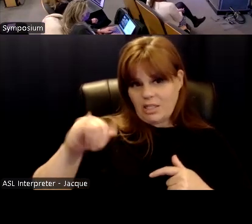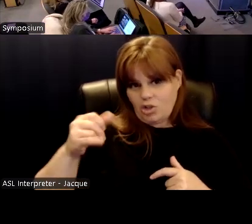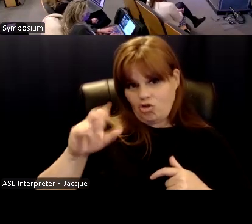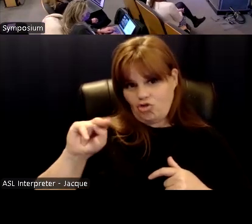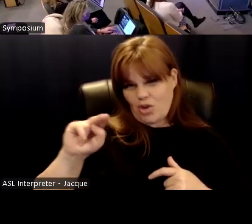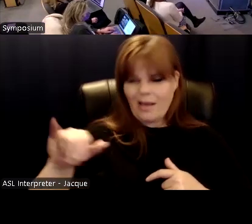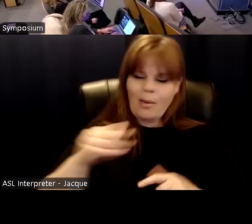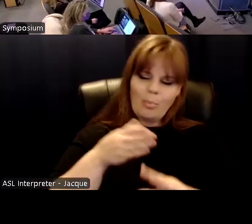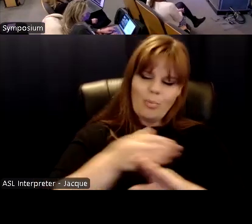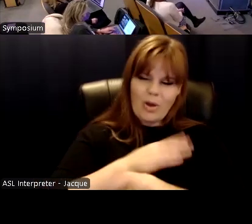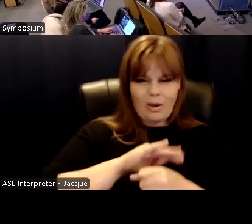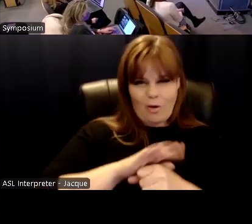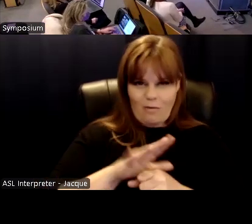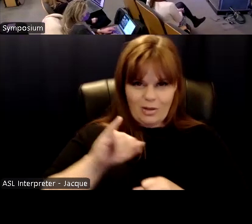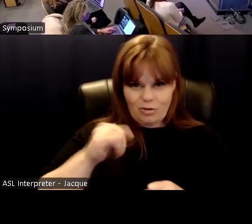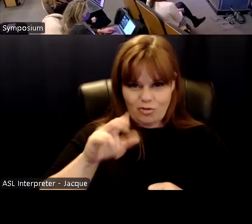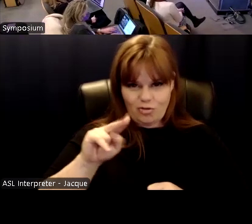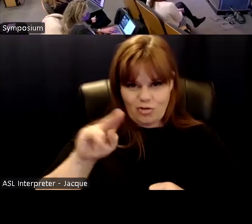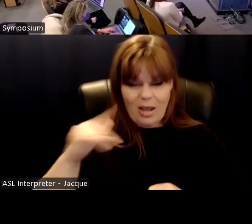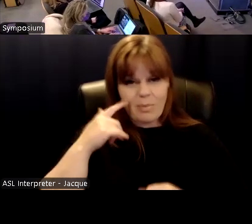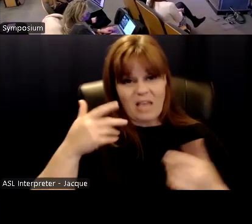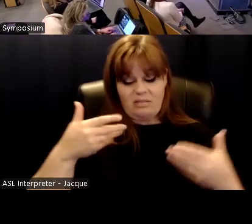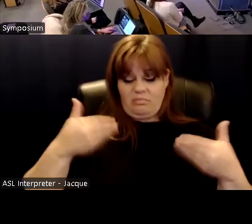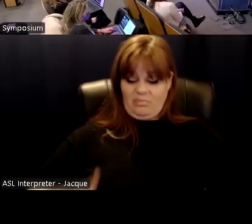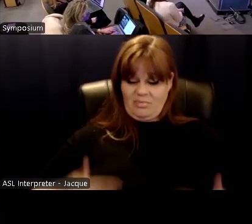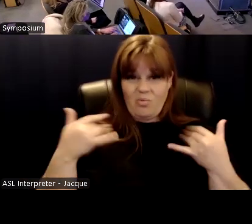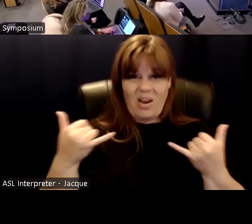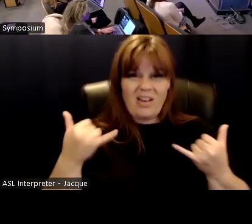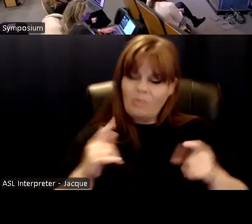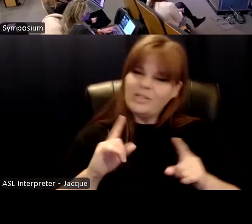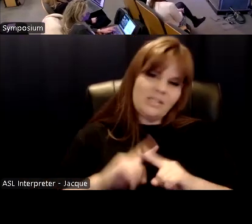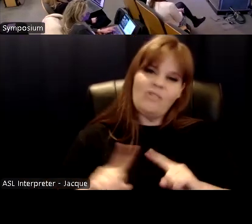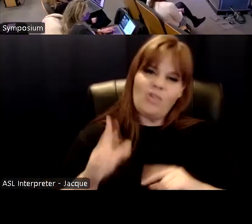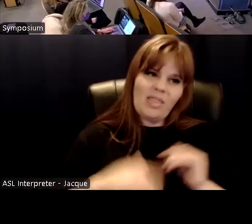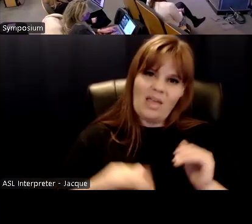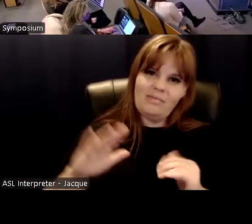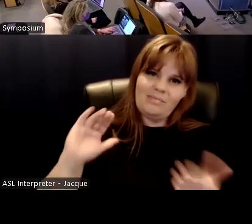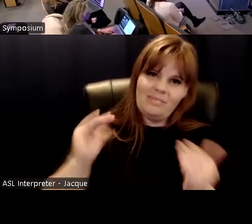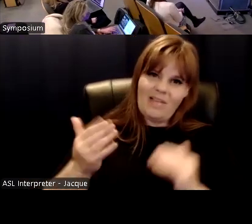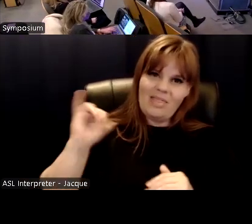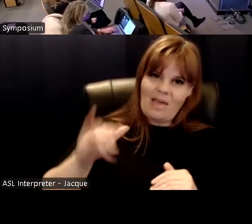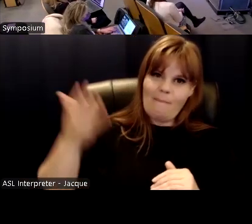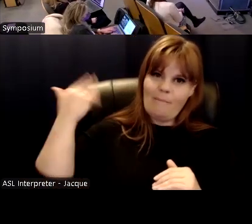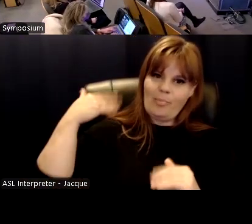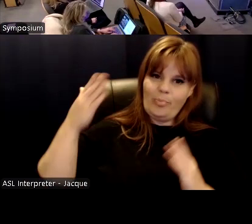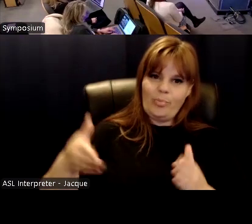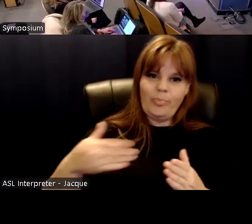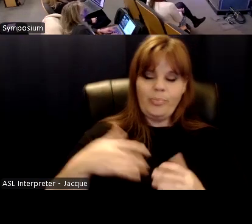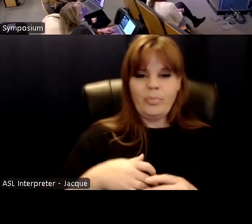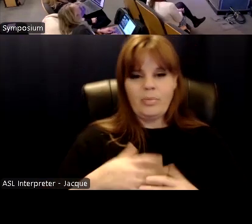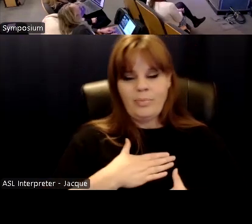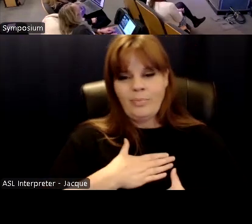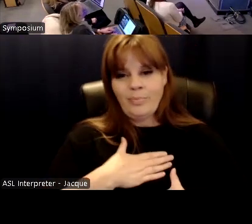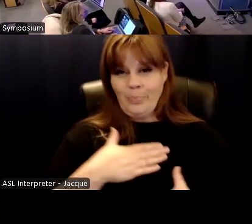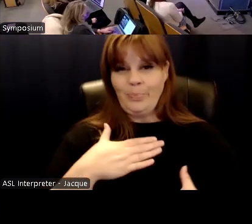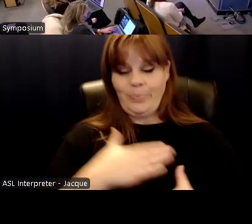because the version of me standing before you is very different from that person. I gotta take a deep breath for this.